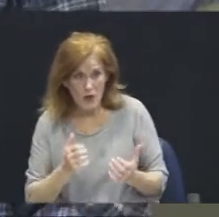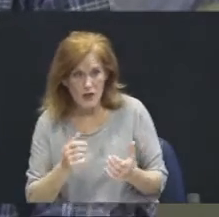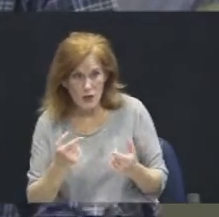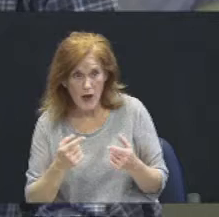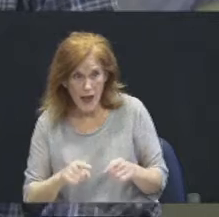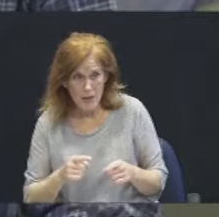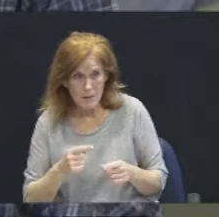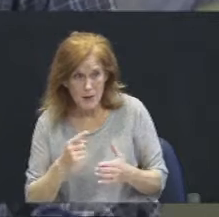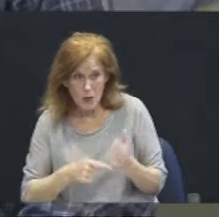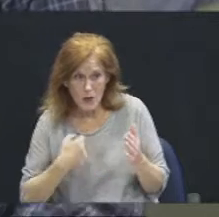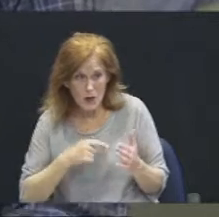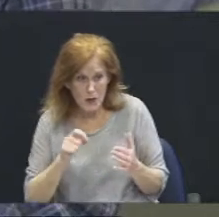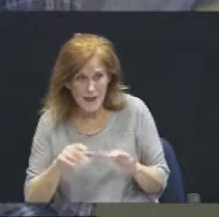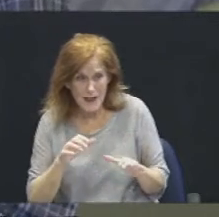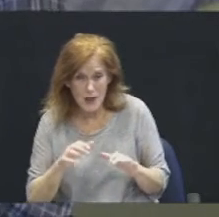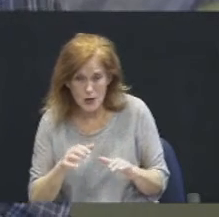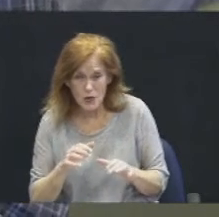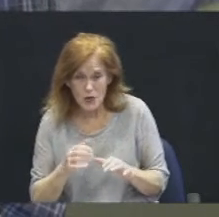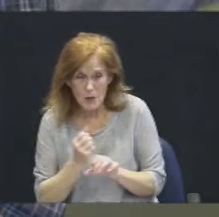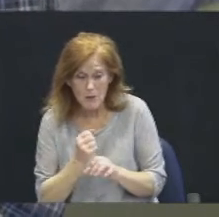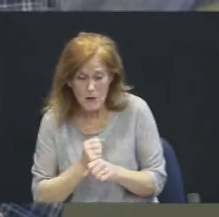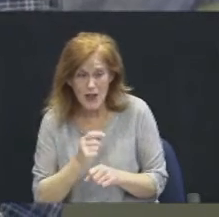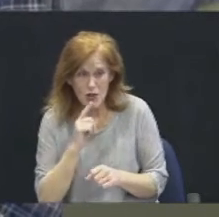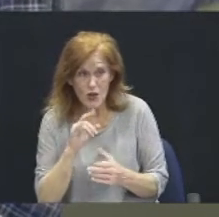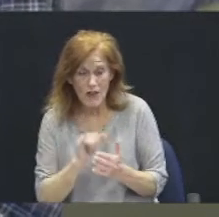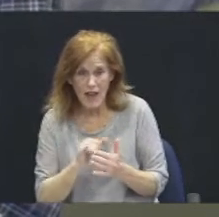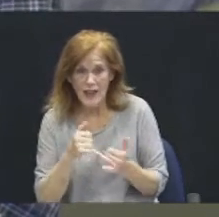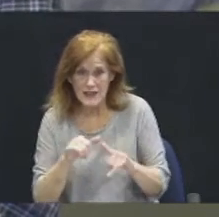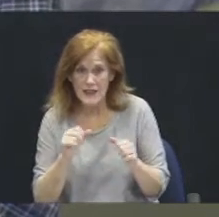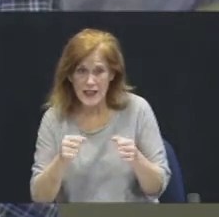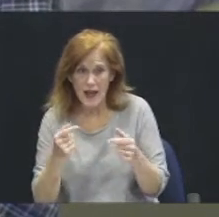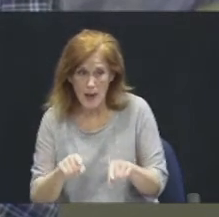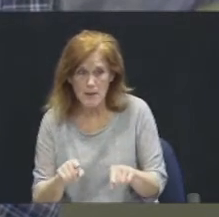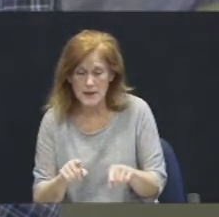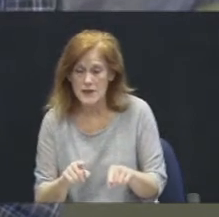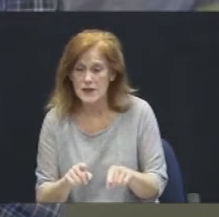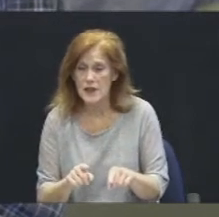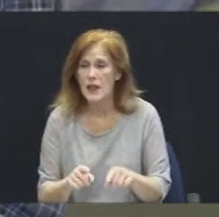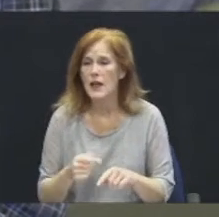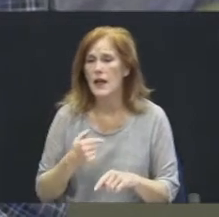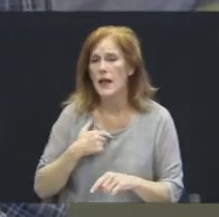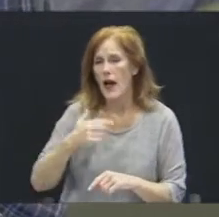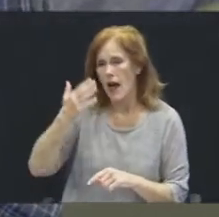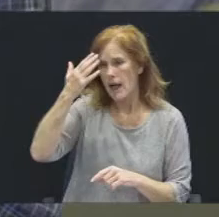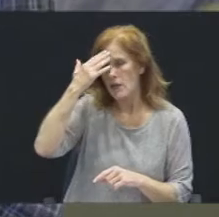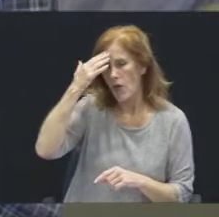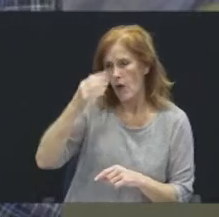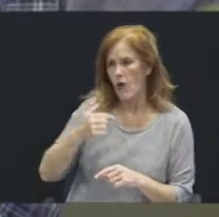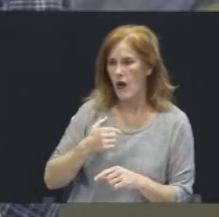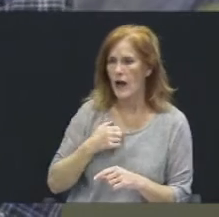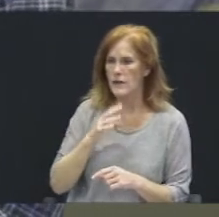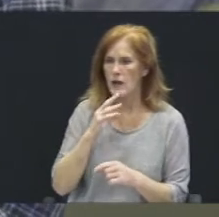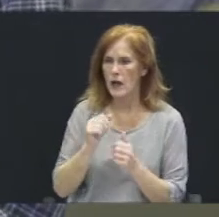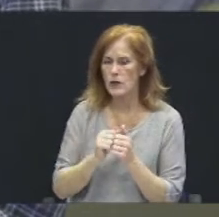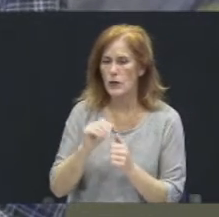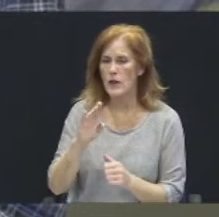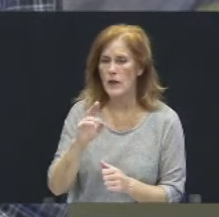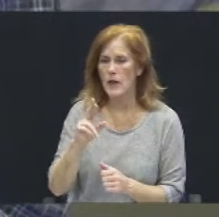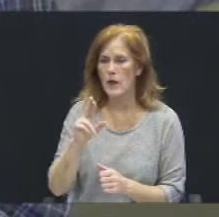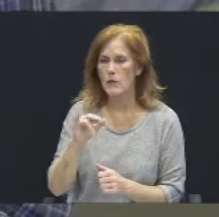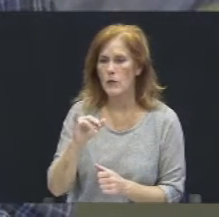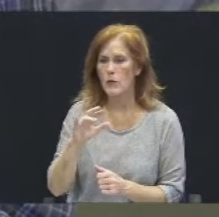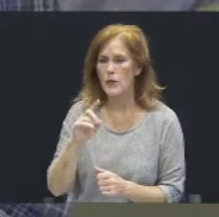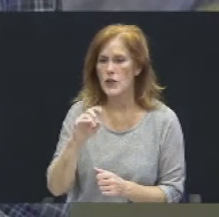do we need to do to make it happen? So I know I've spoken with Bridget Griffin, who is